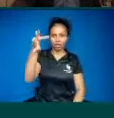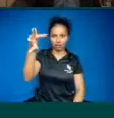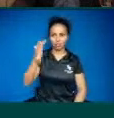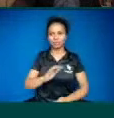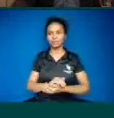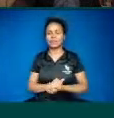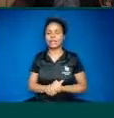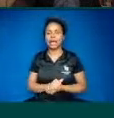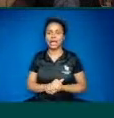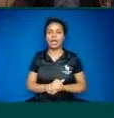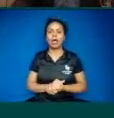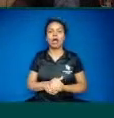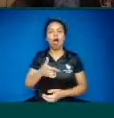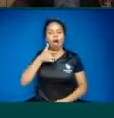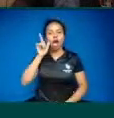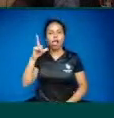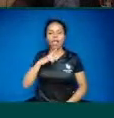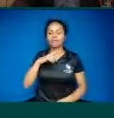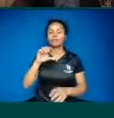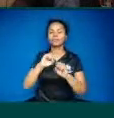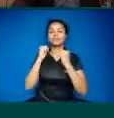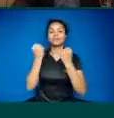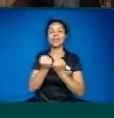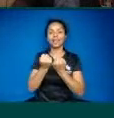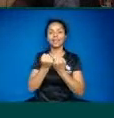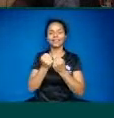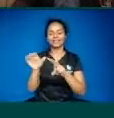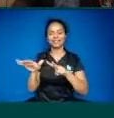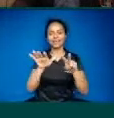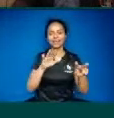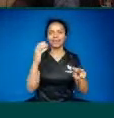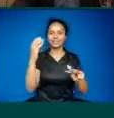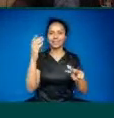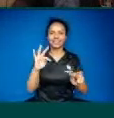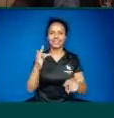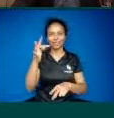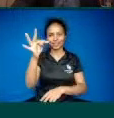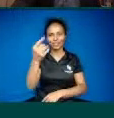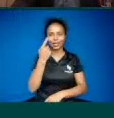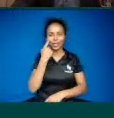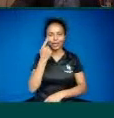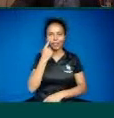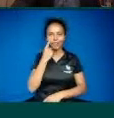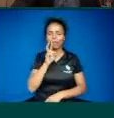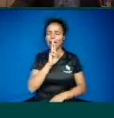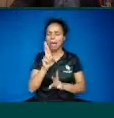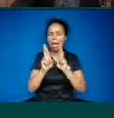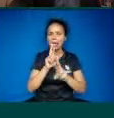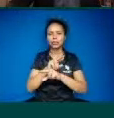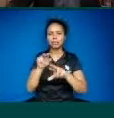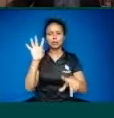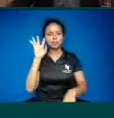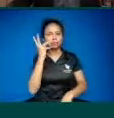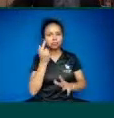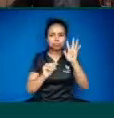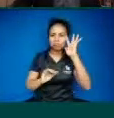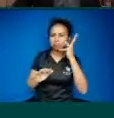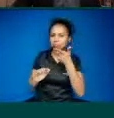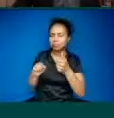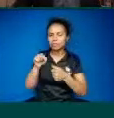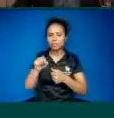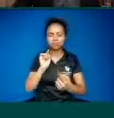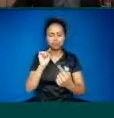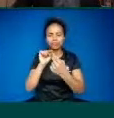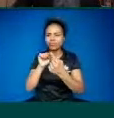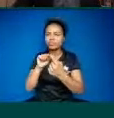And yesterday we were having a seminar in this scene, evaluating the results of the